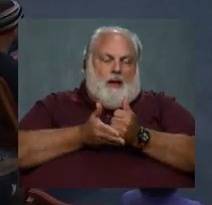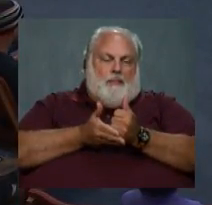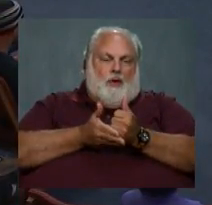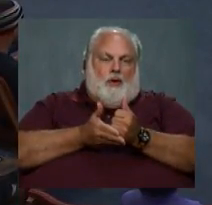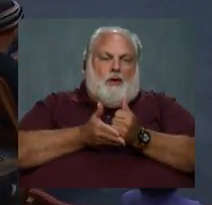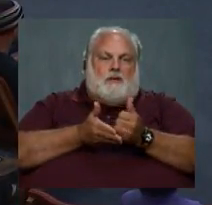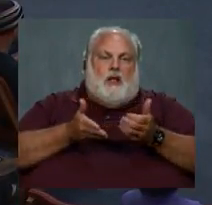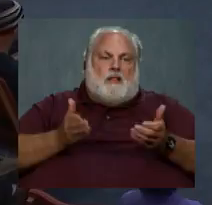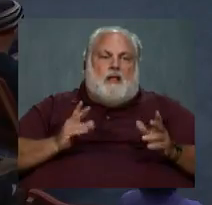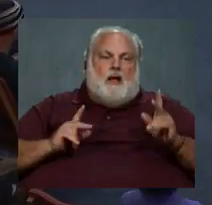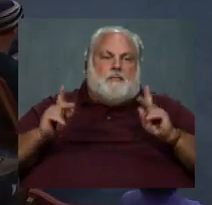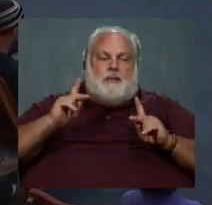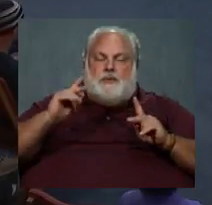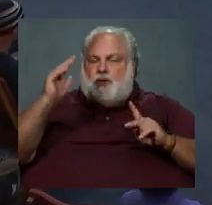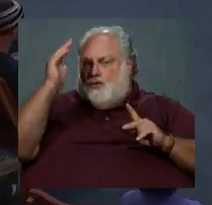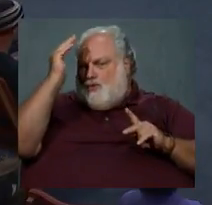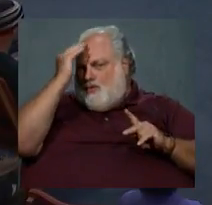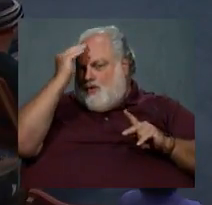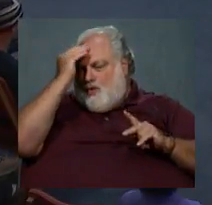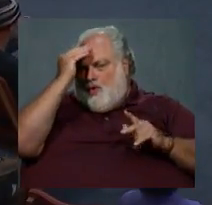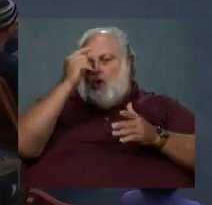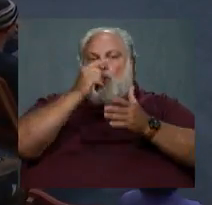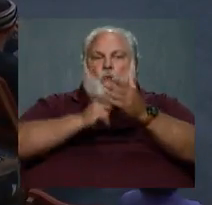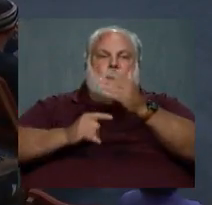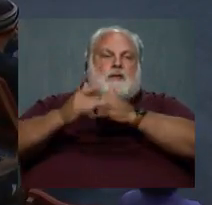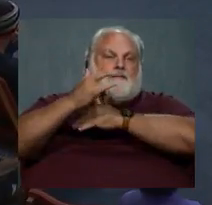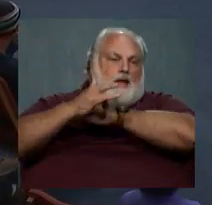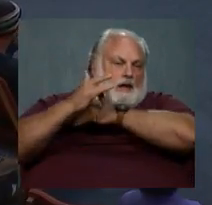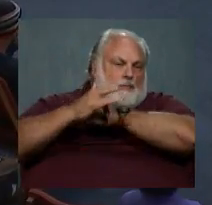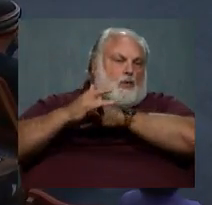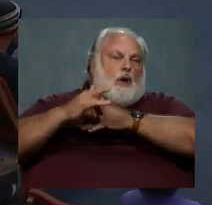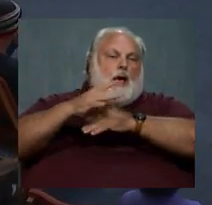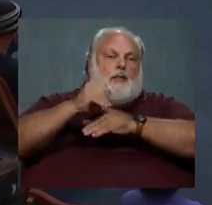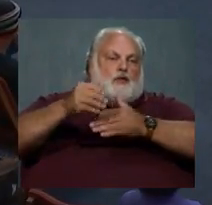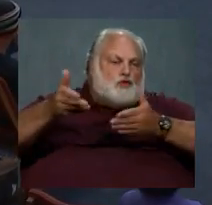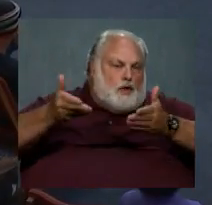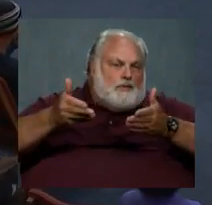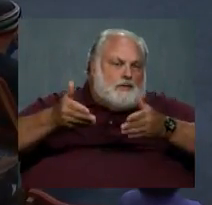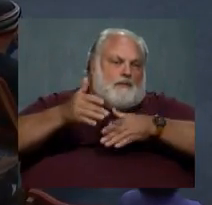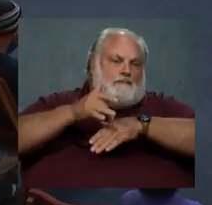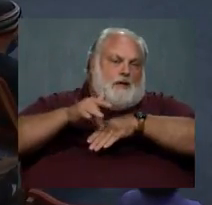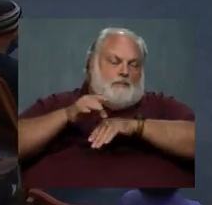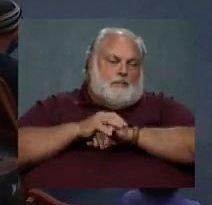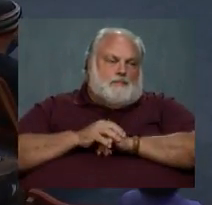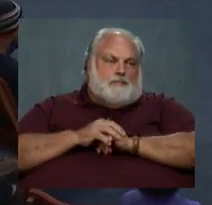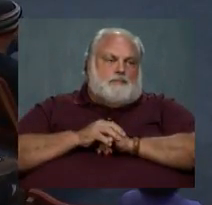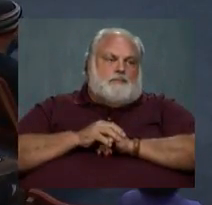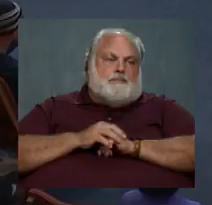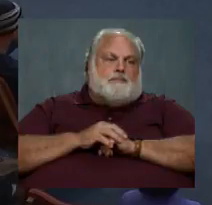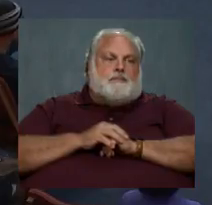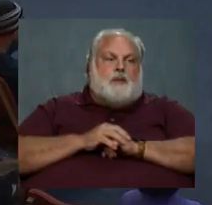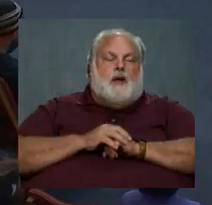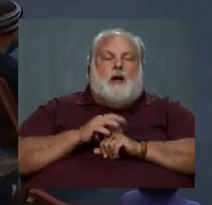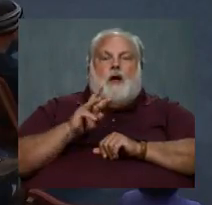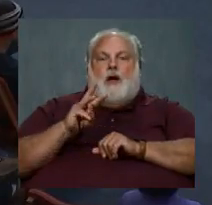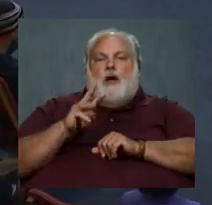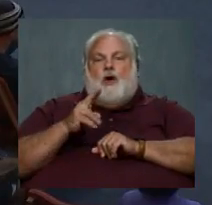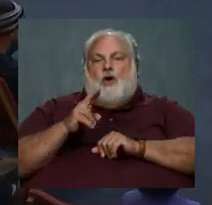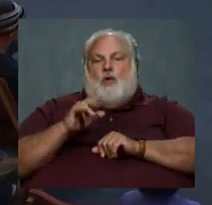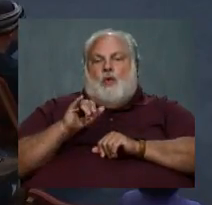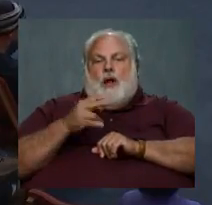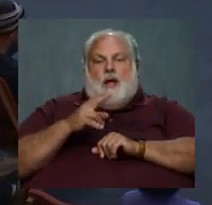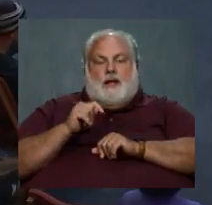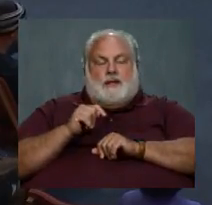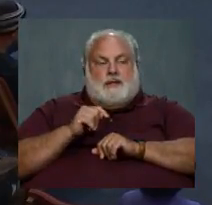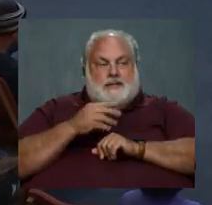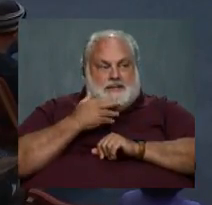get people open to asking for the kind of services that are available. Thank you.